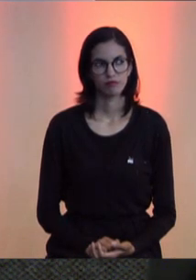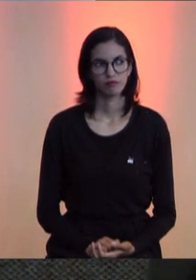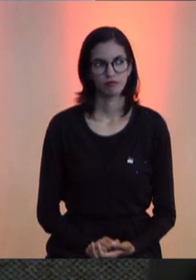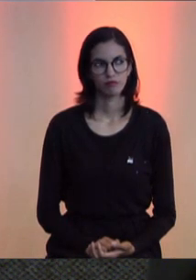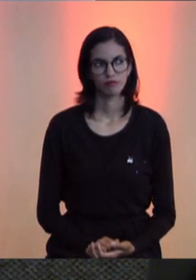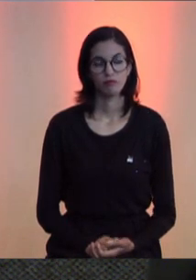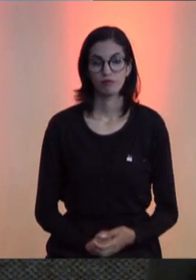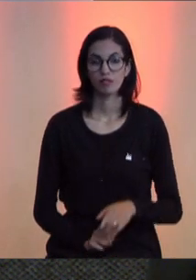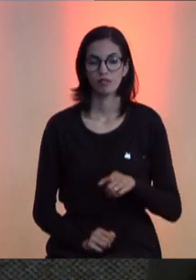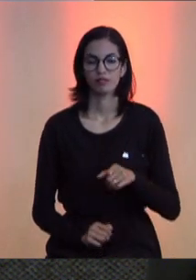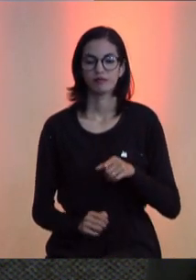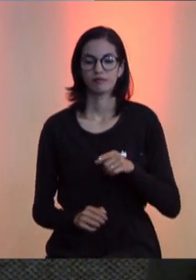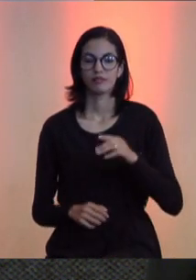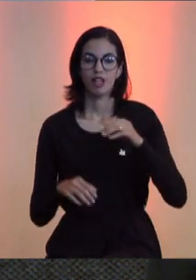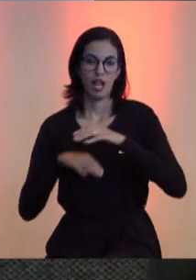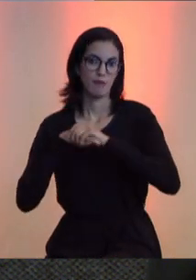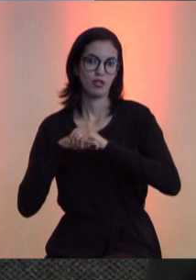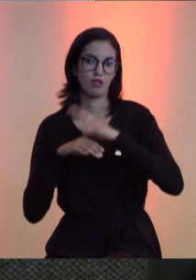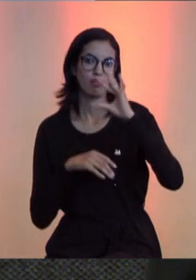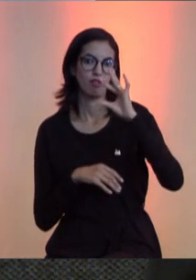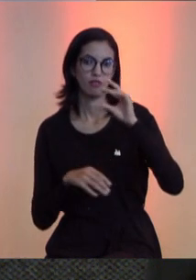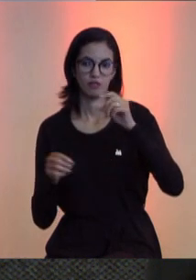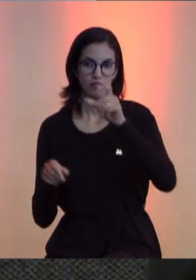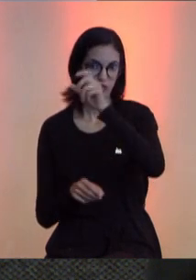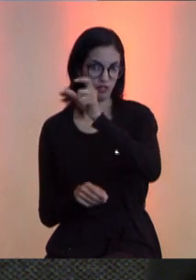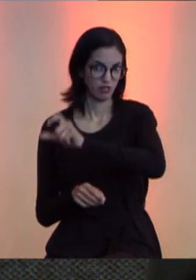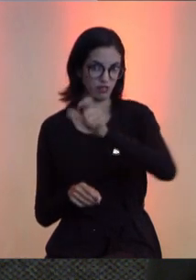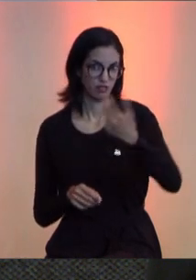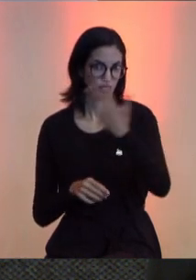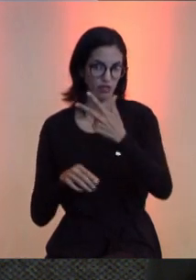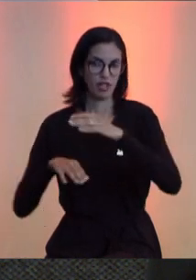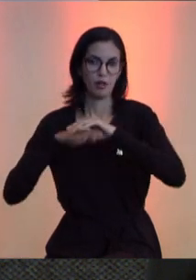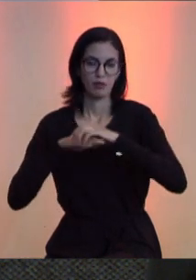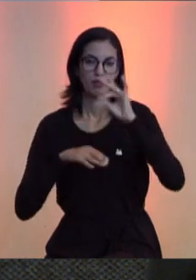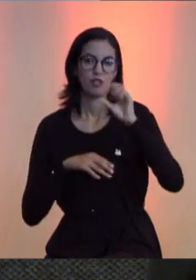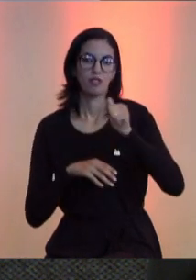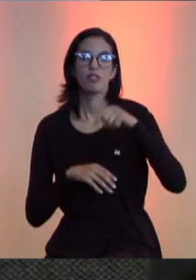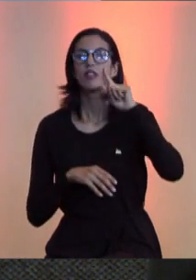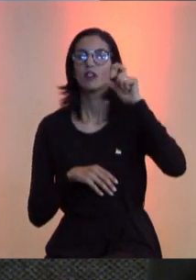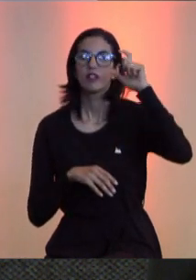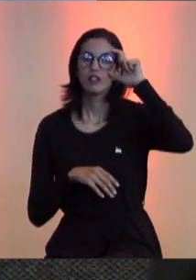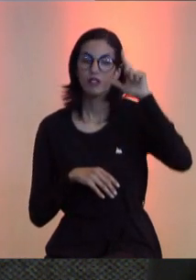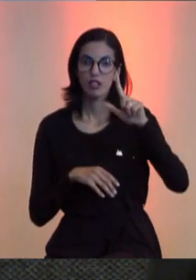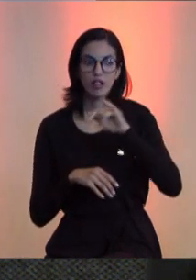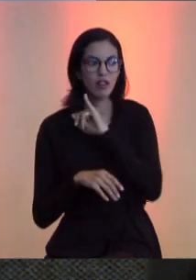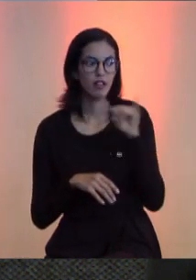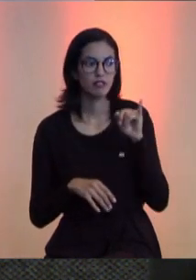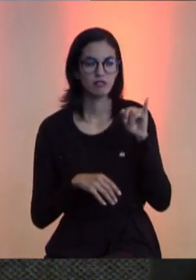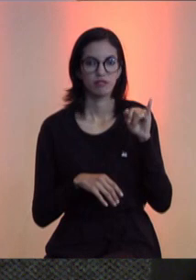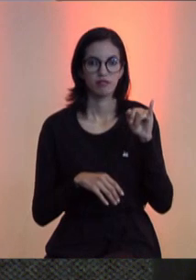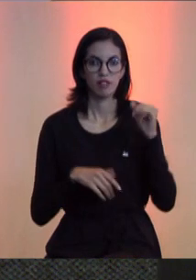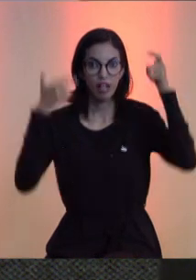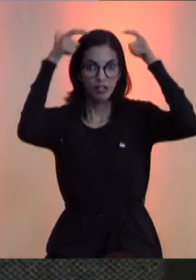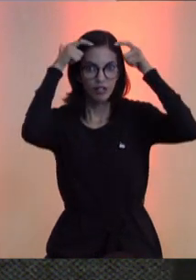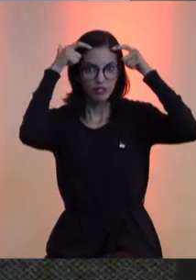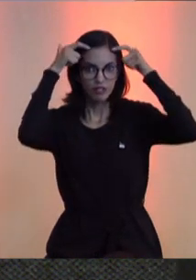Sepas, O rey. That will not serve thy gods, nor worship the golden image which thou hast